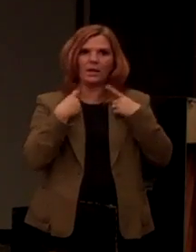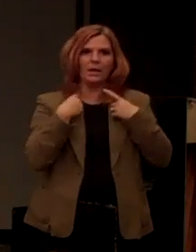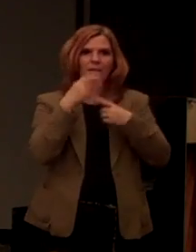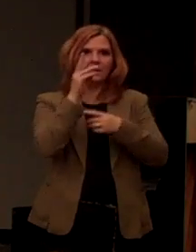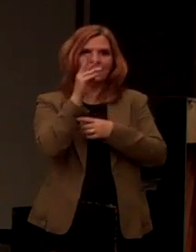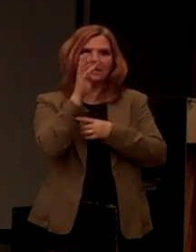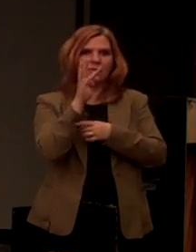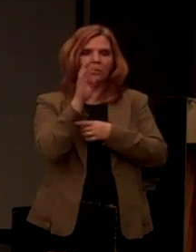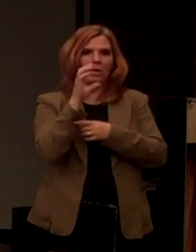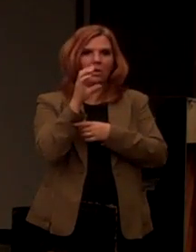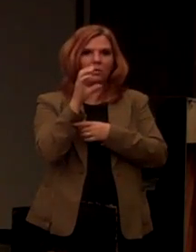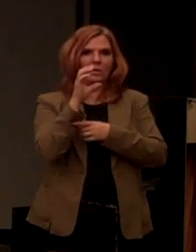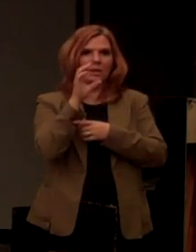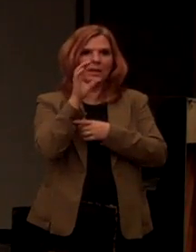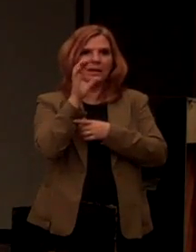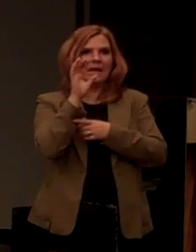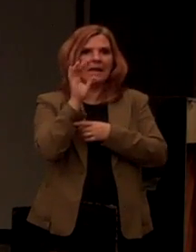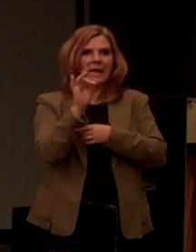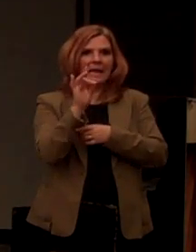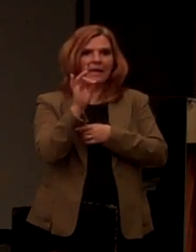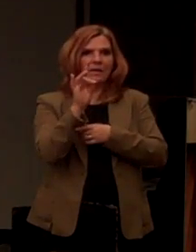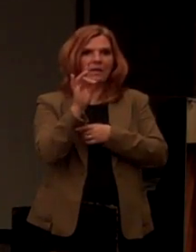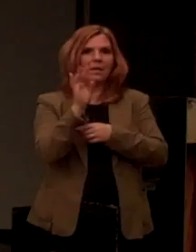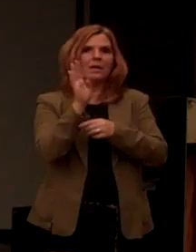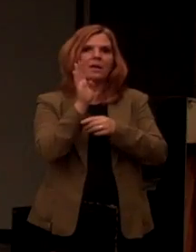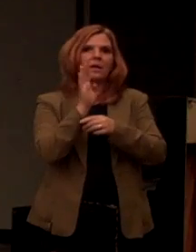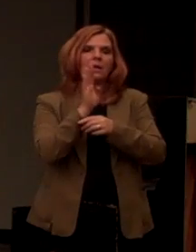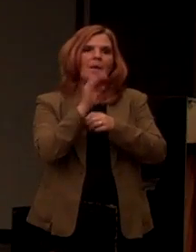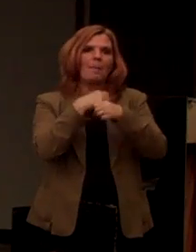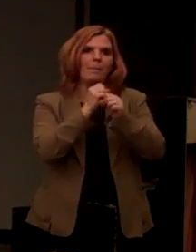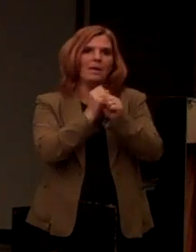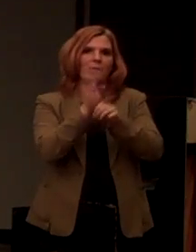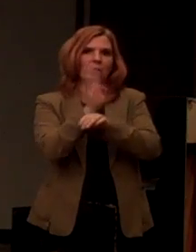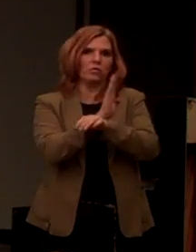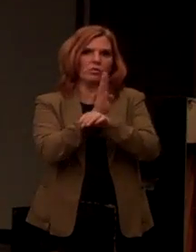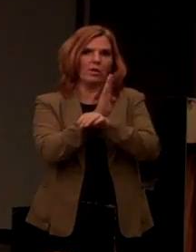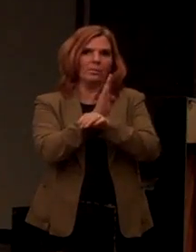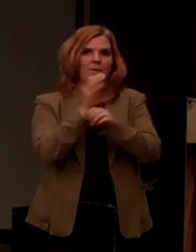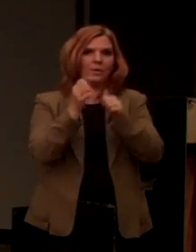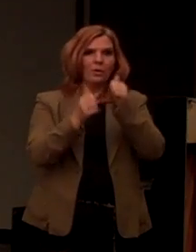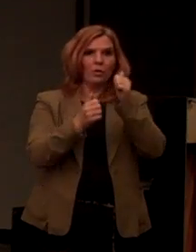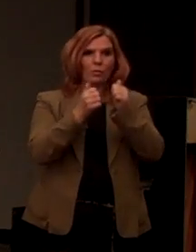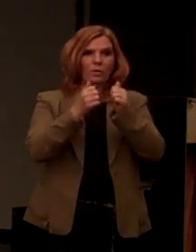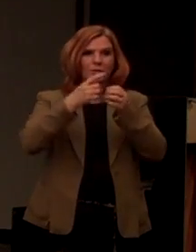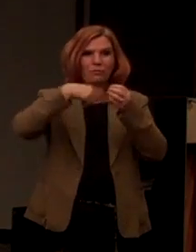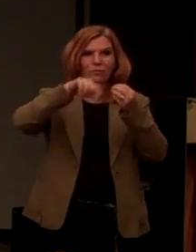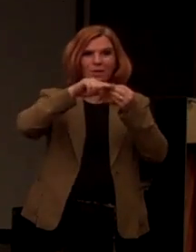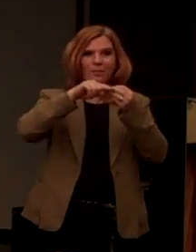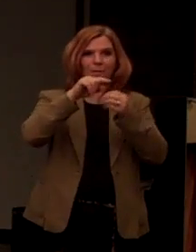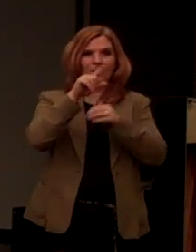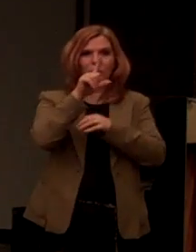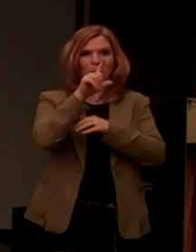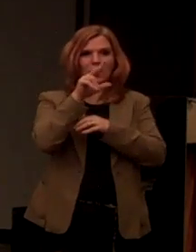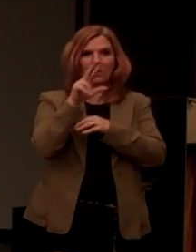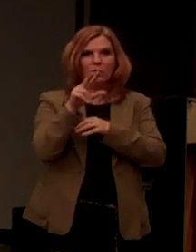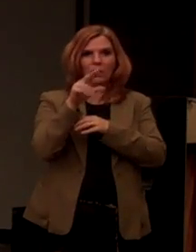have 6,408 manufacturing jobs, which, to round it off, is